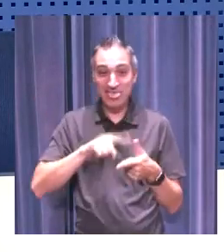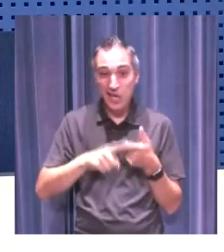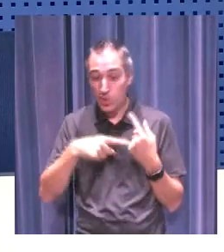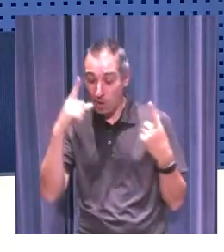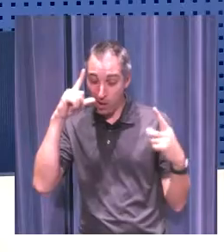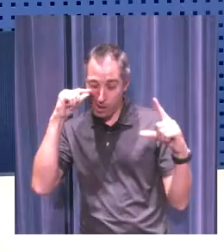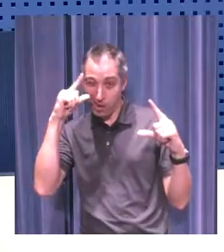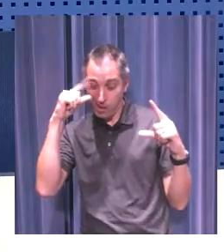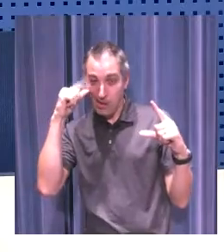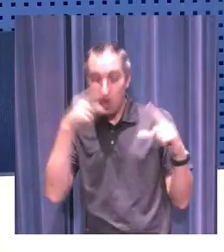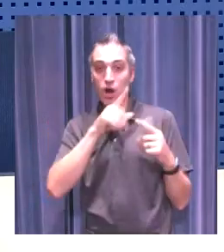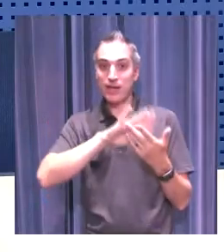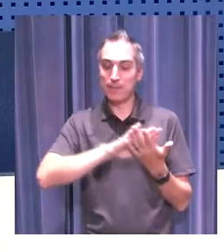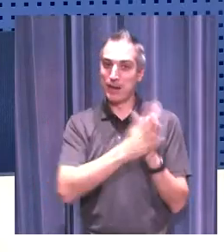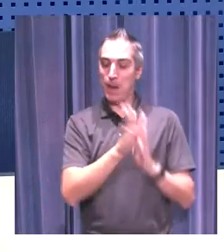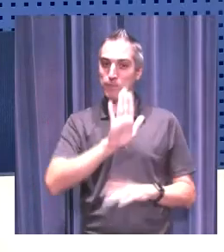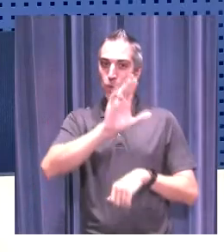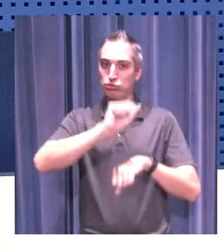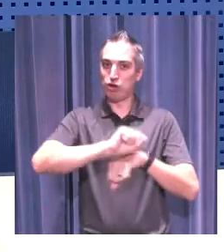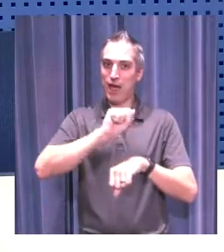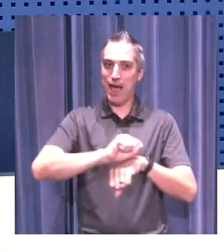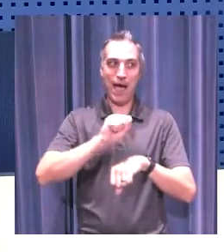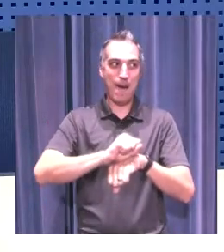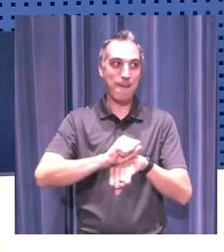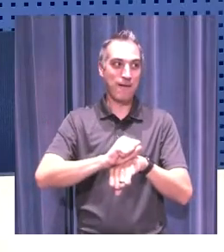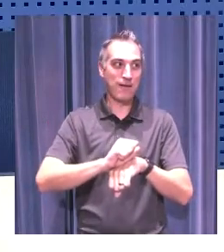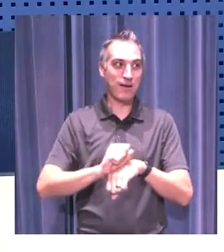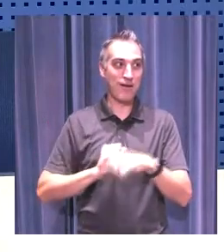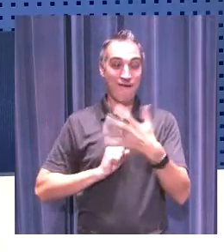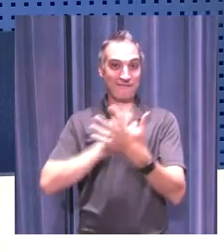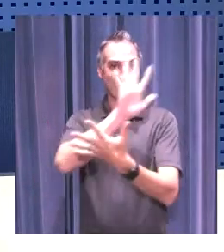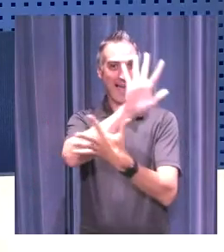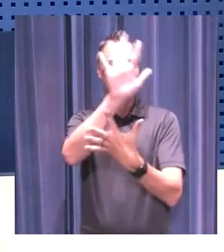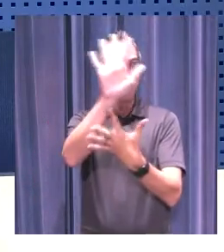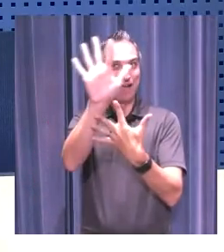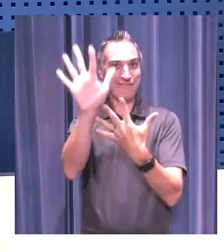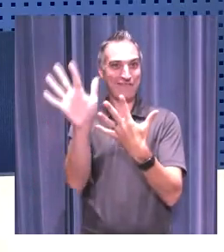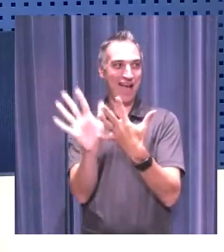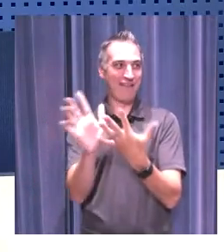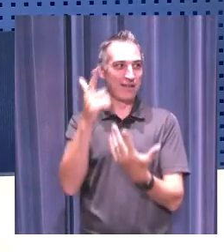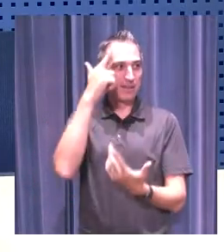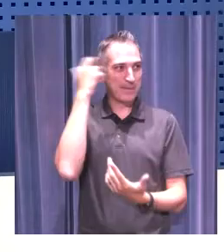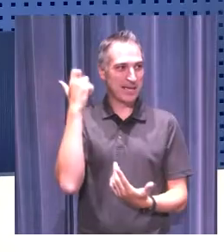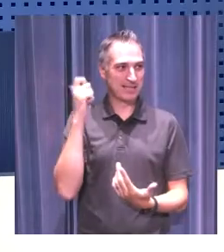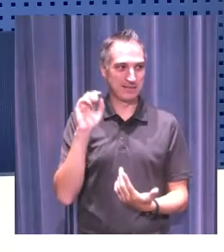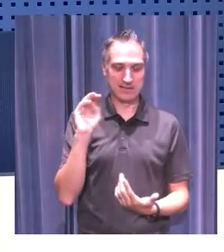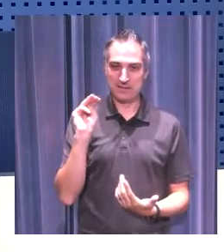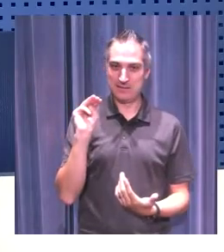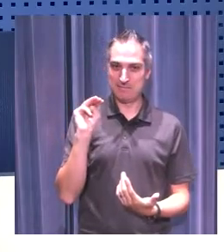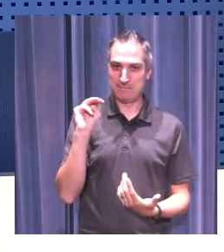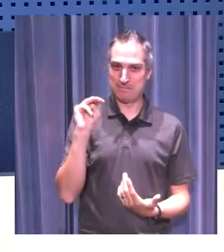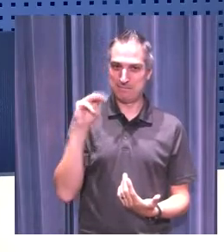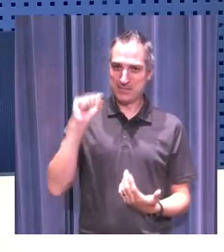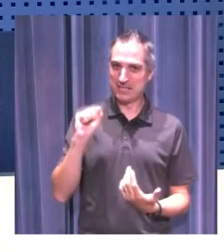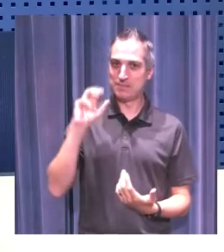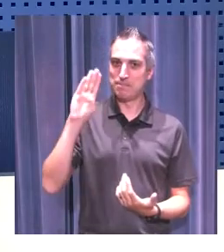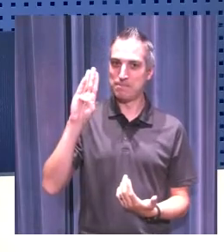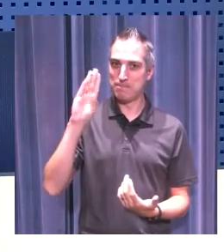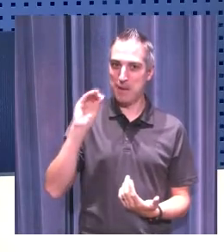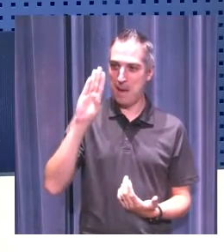he would get the job by putting all 5s on there because Ms. Bobby Watson had the paperwork. I saw